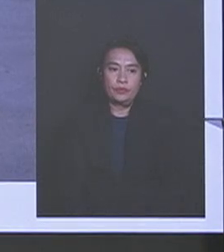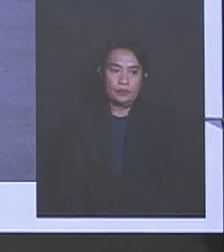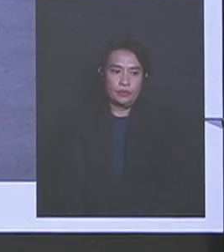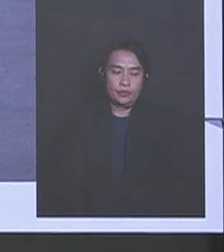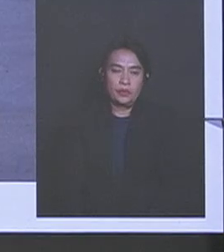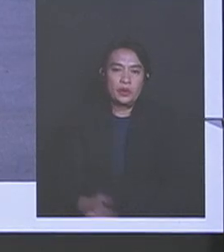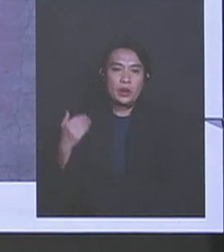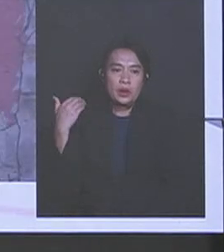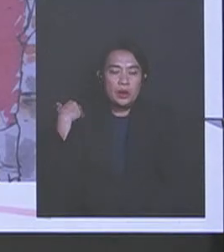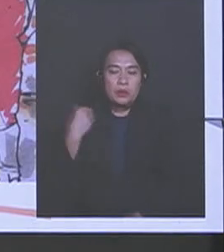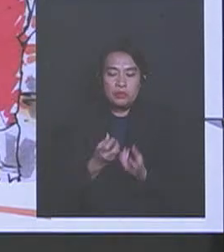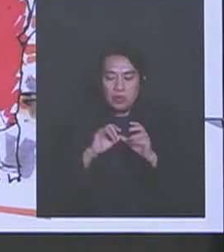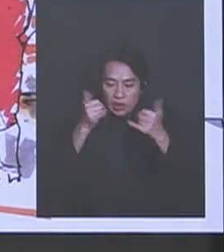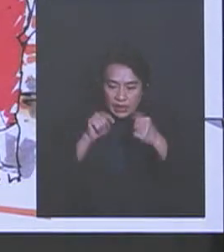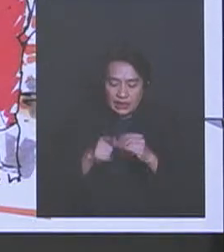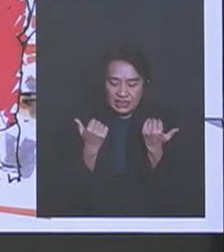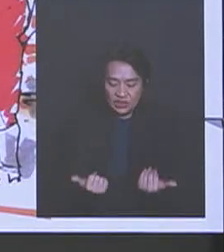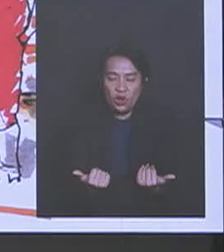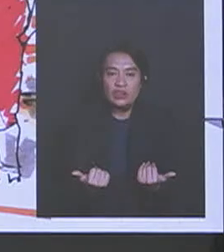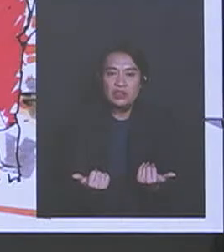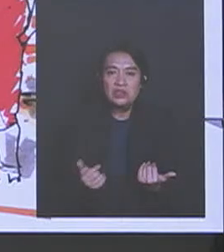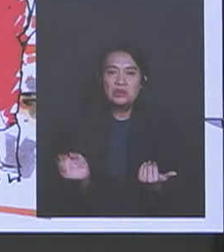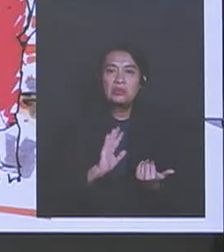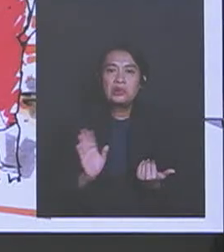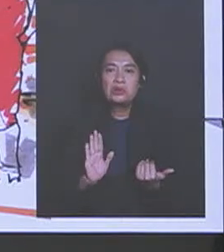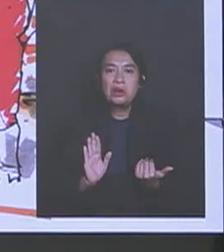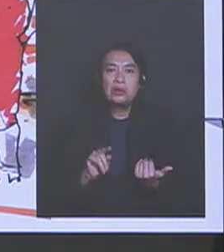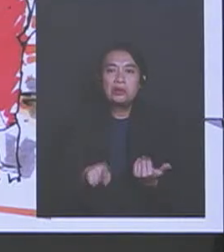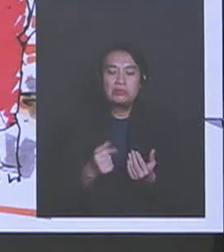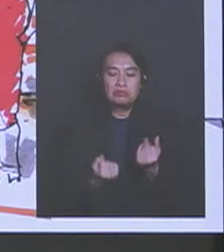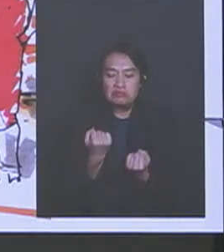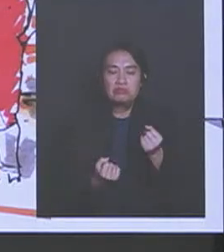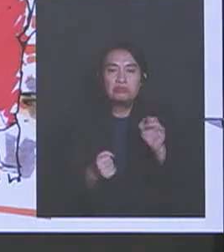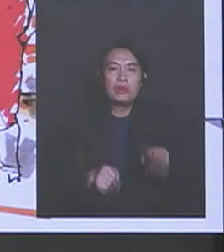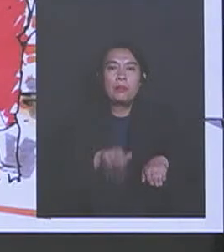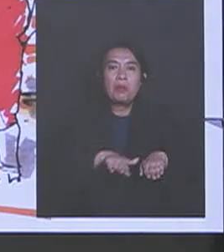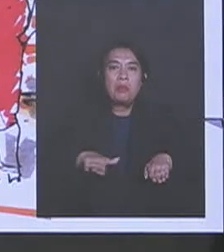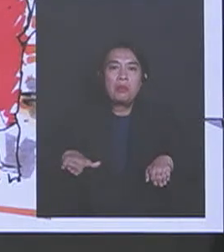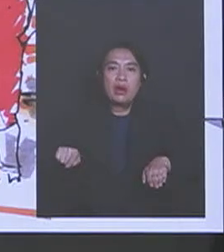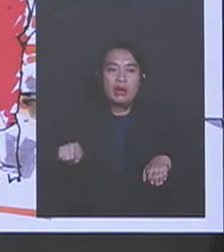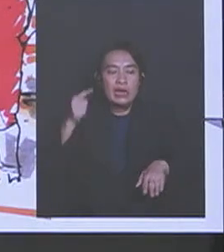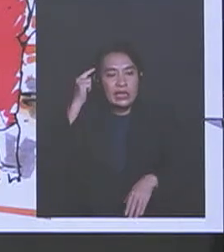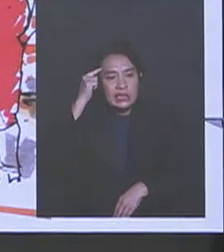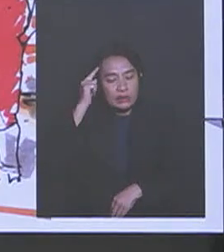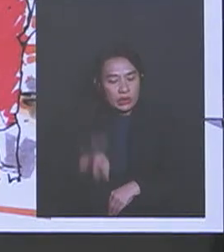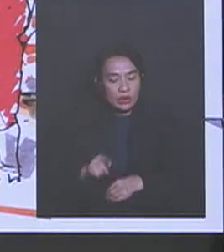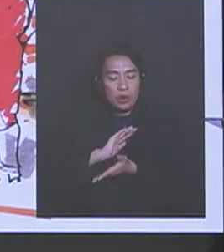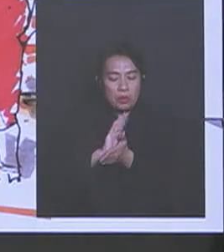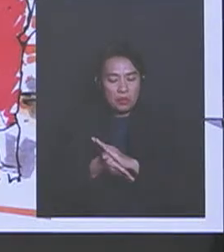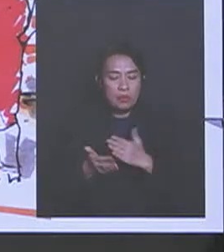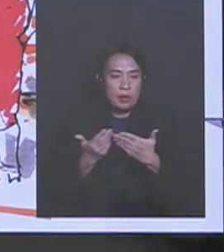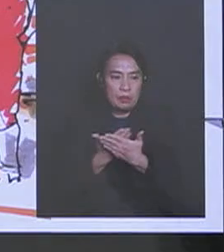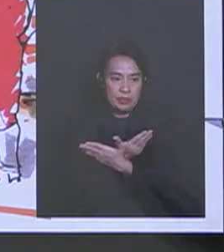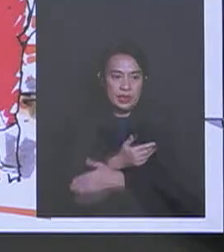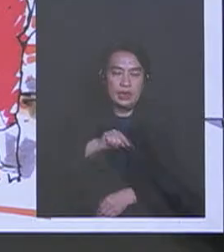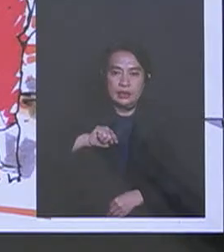store cars, and how we could think differently about, what that space could be. There's a